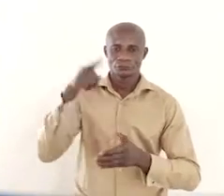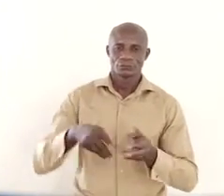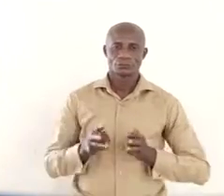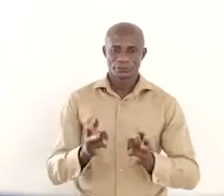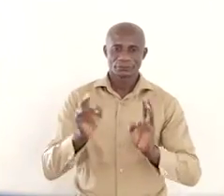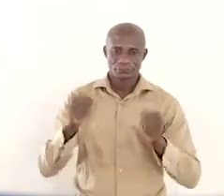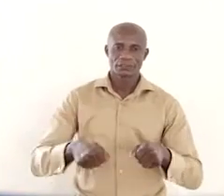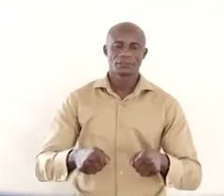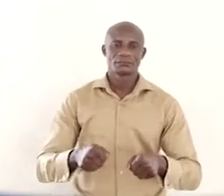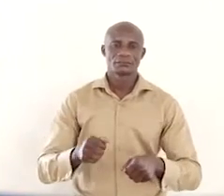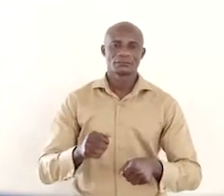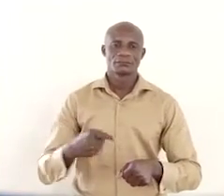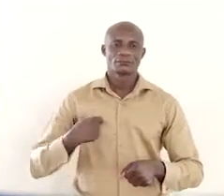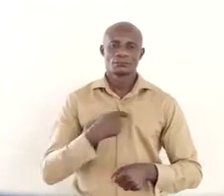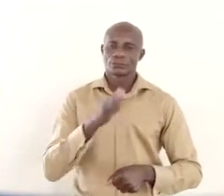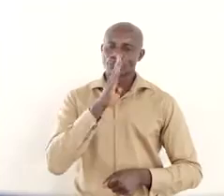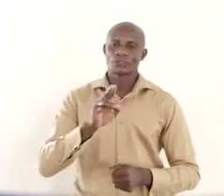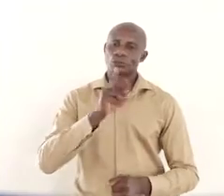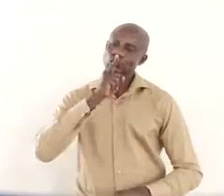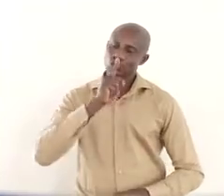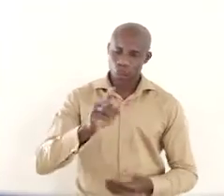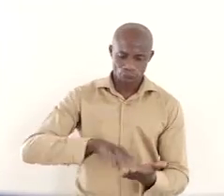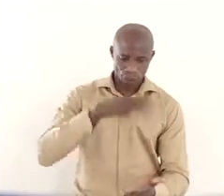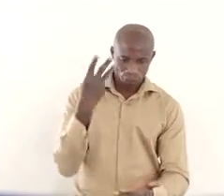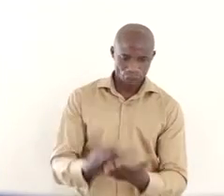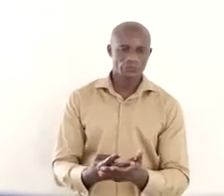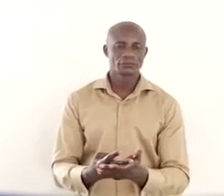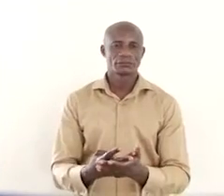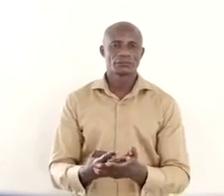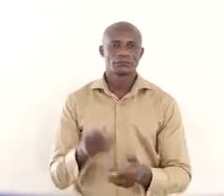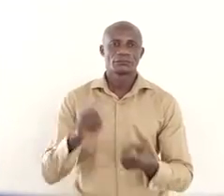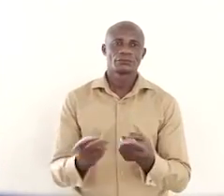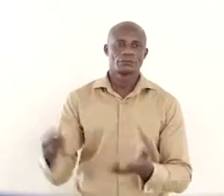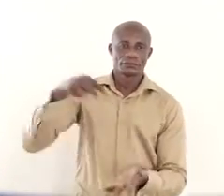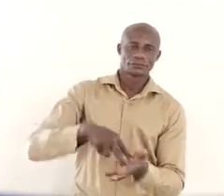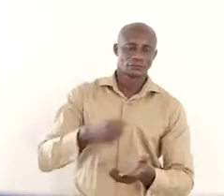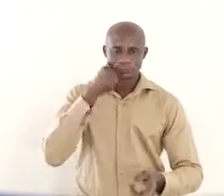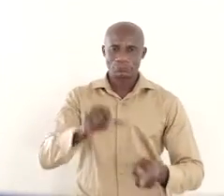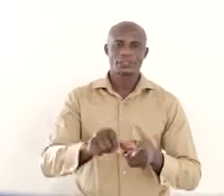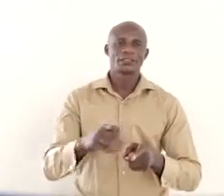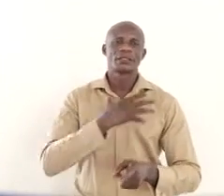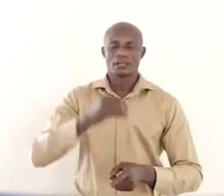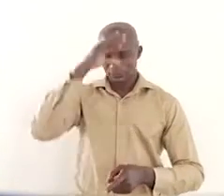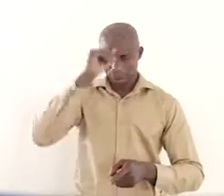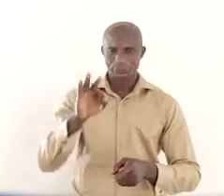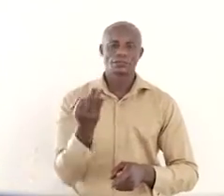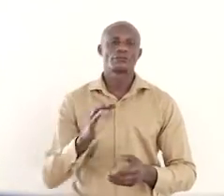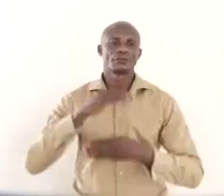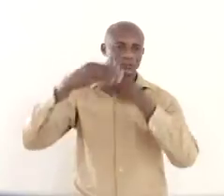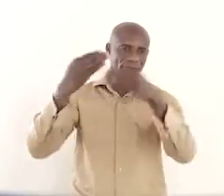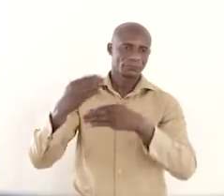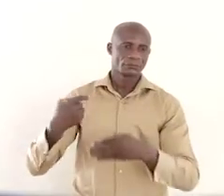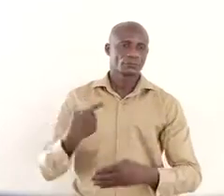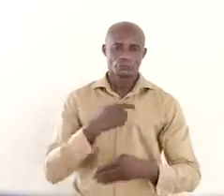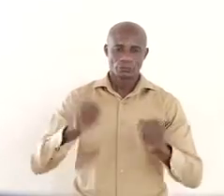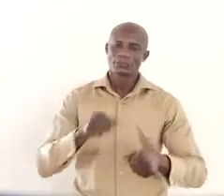In what way can we be true witnesses of the resurrection to men and women of our generations?